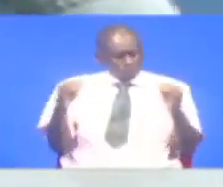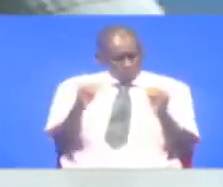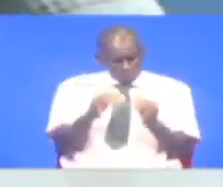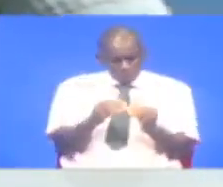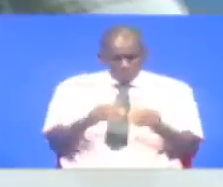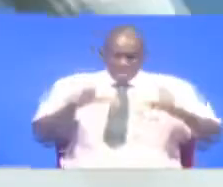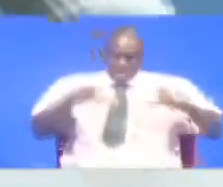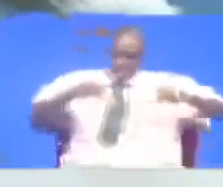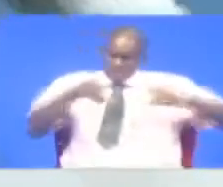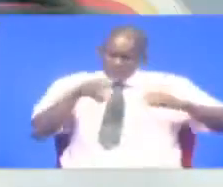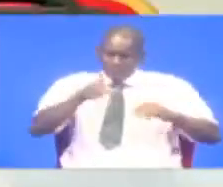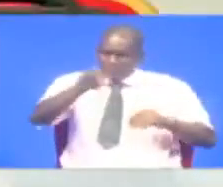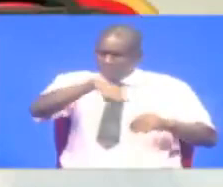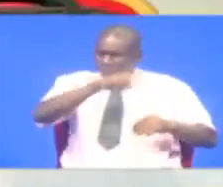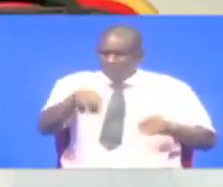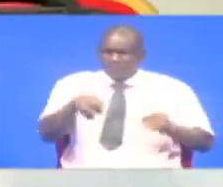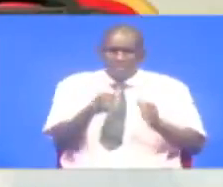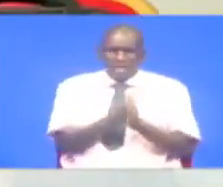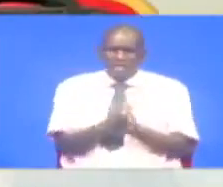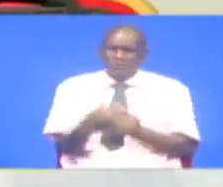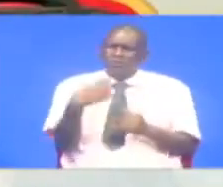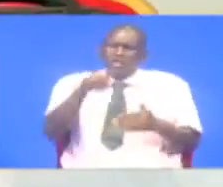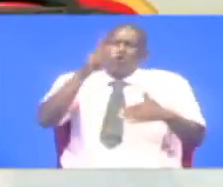wajikosoe waangalie